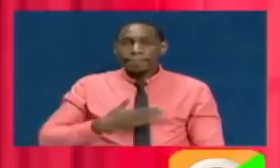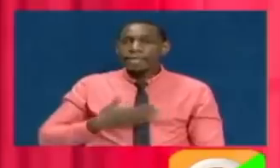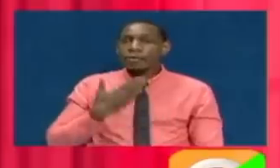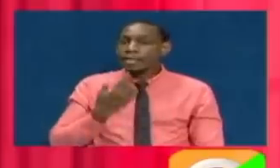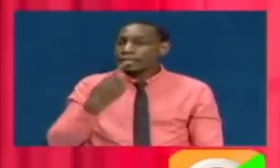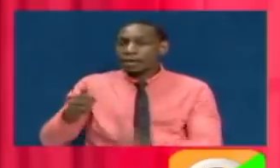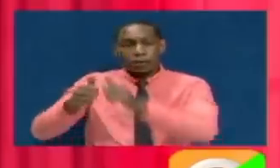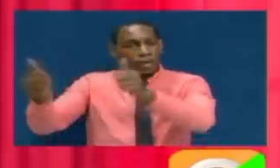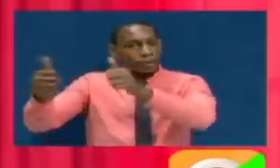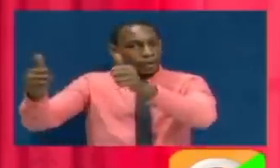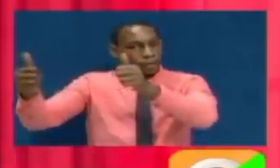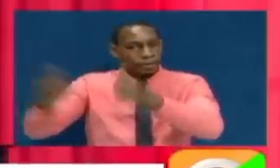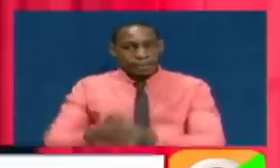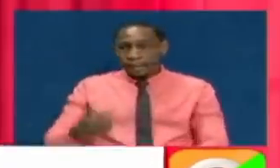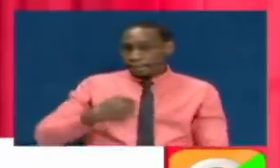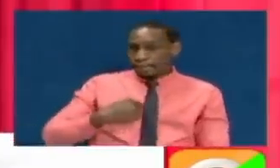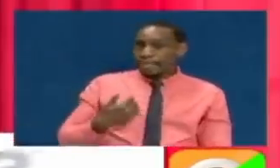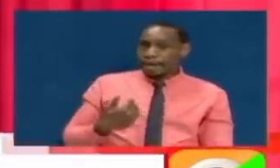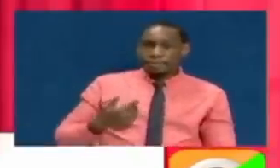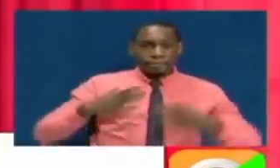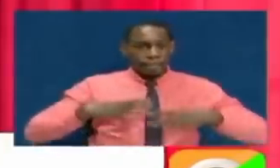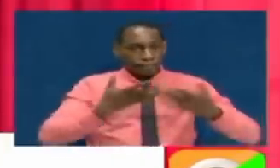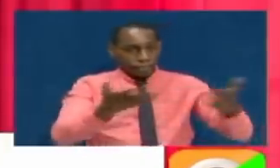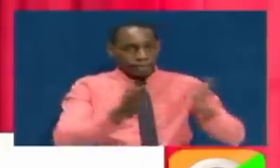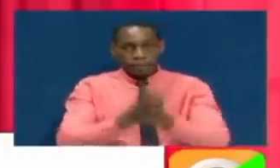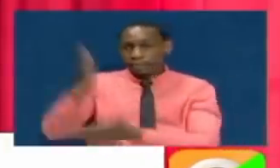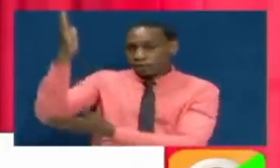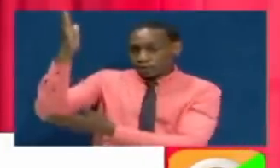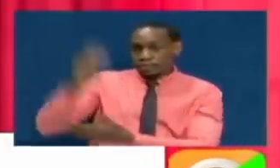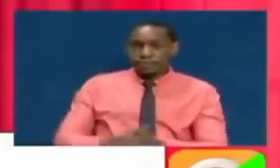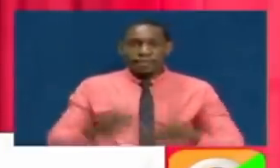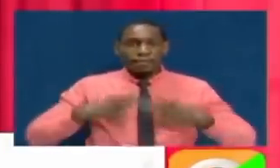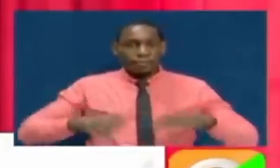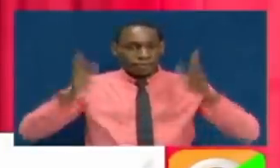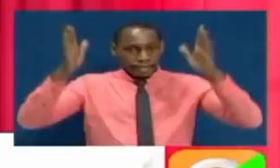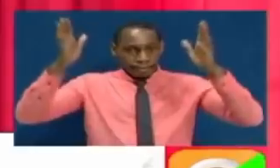Mimi nikaambia sawa. Na mimi niko na wananchi na Mungu.